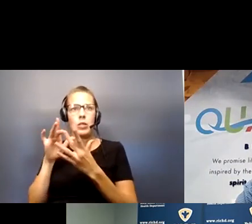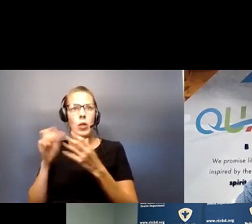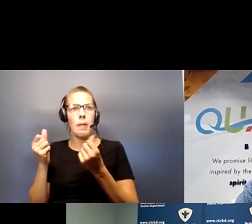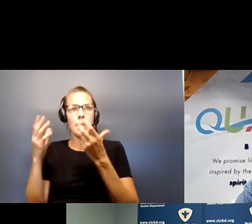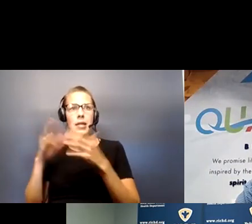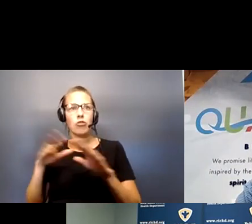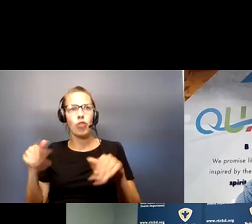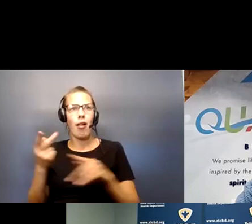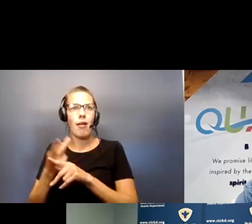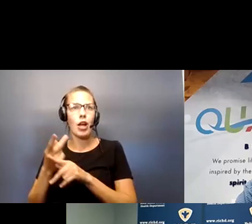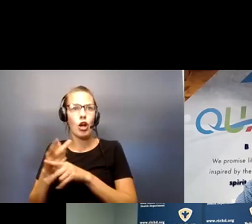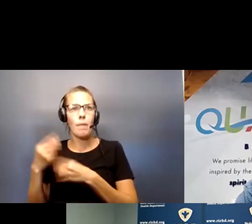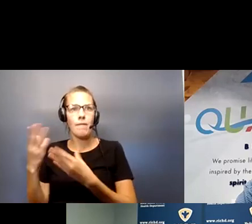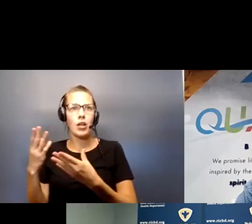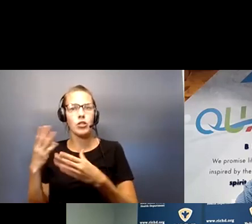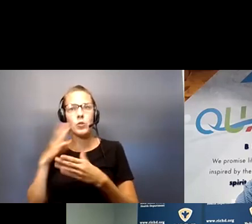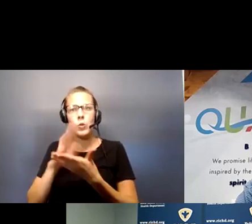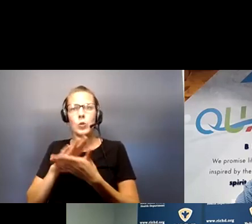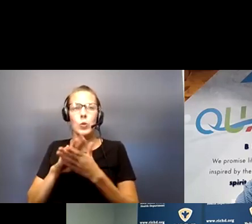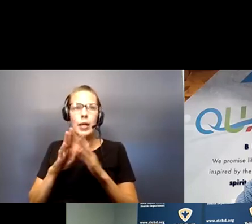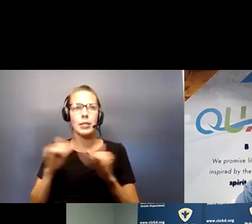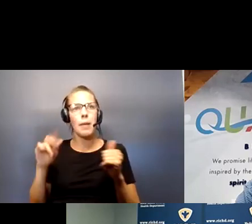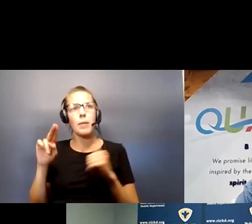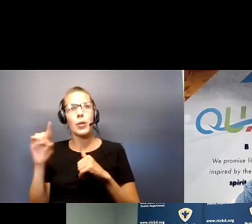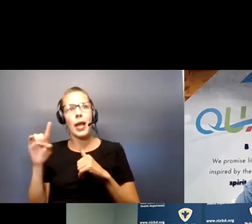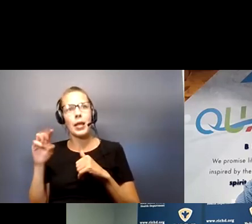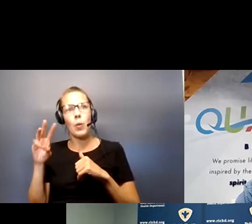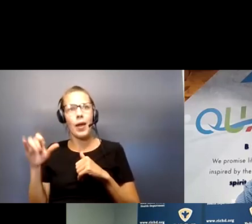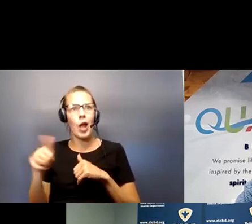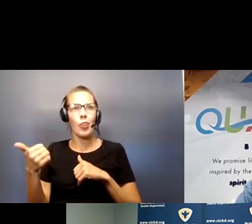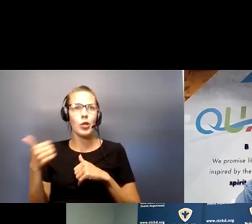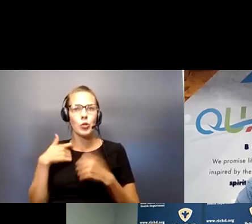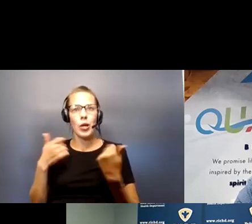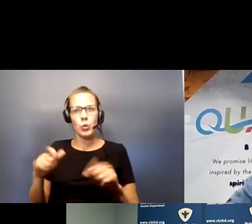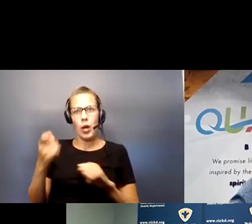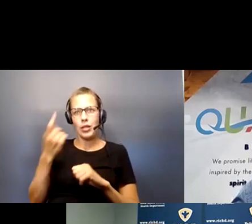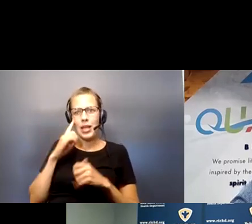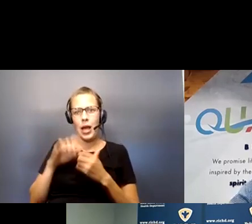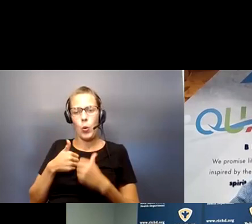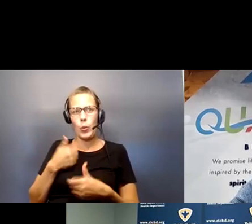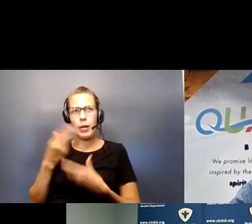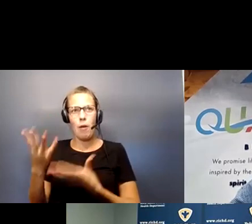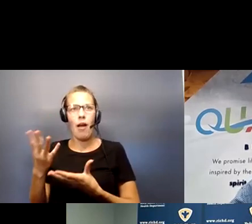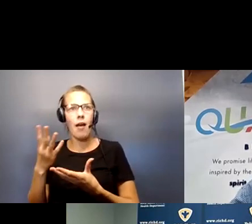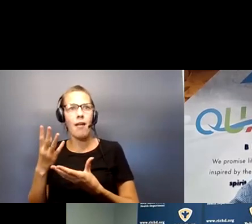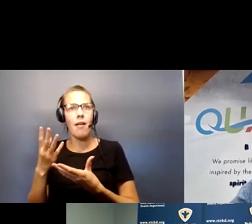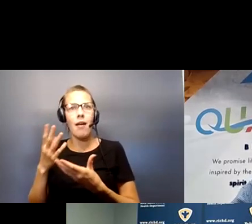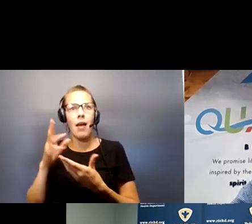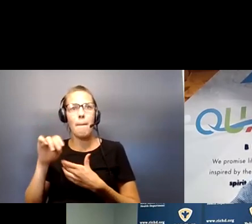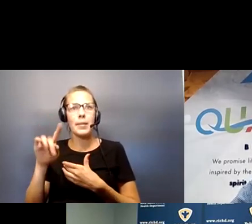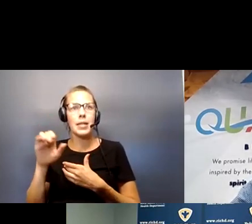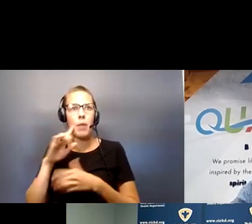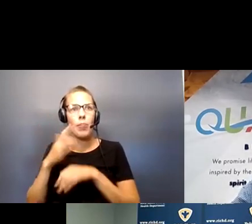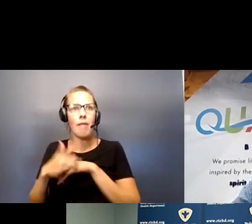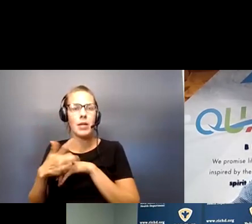child care providers, our school systems, United Way and others, and trying to understand how we can provide updates to them about the availability. But I